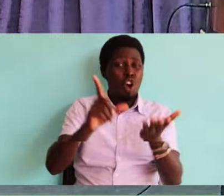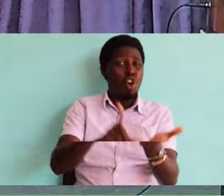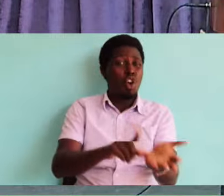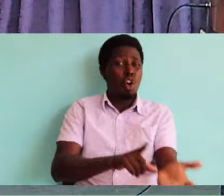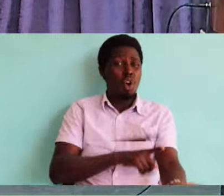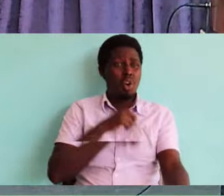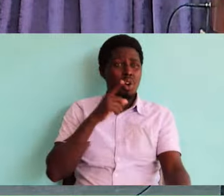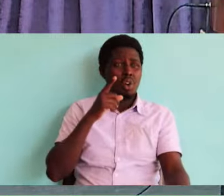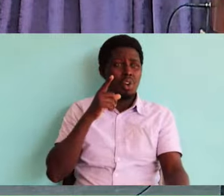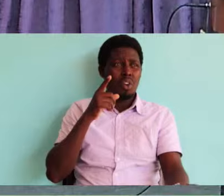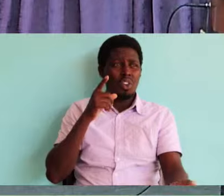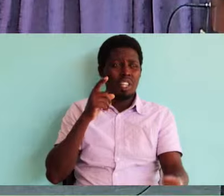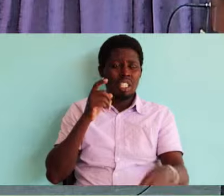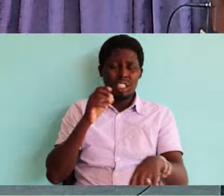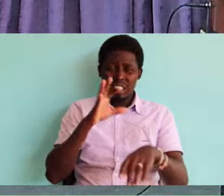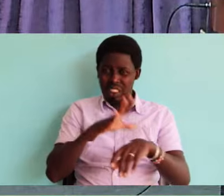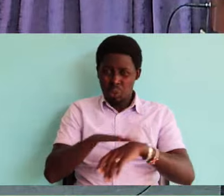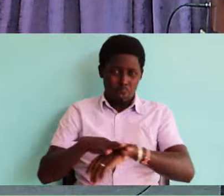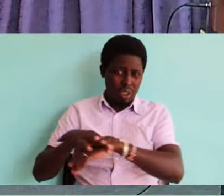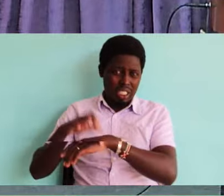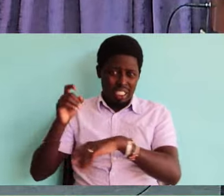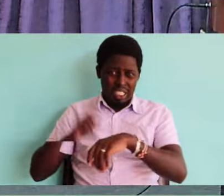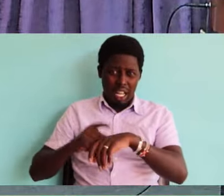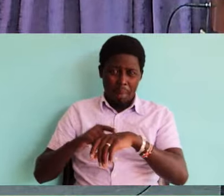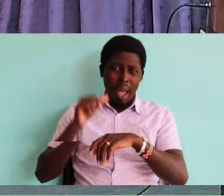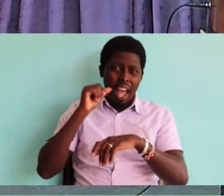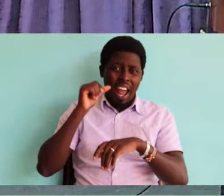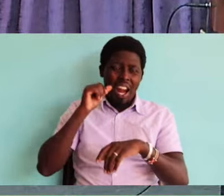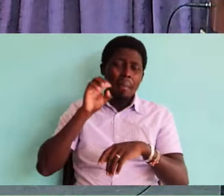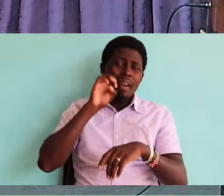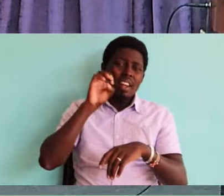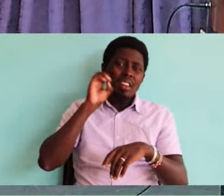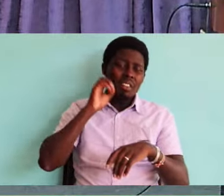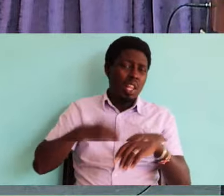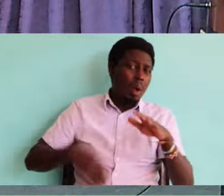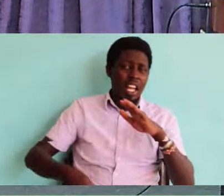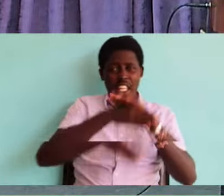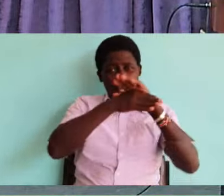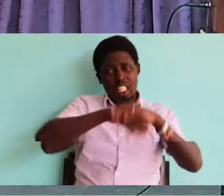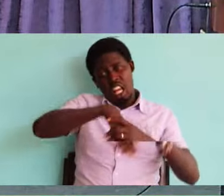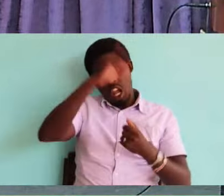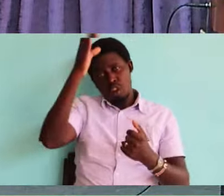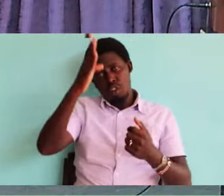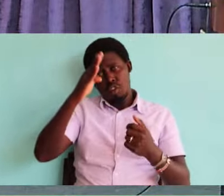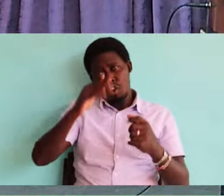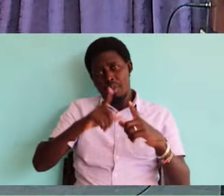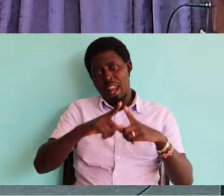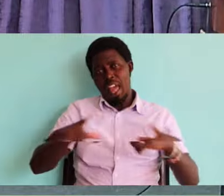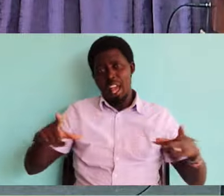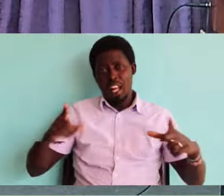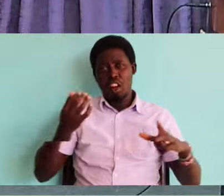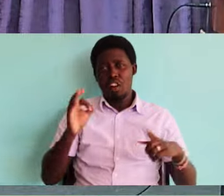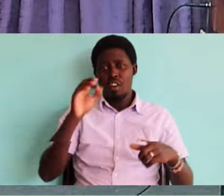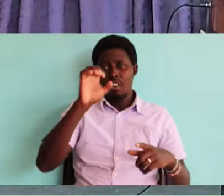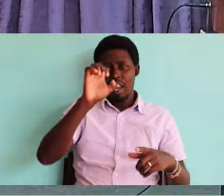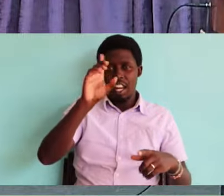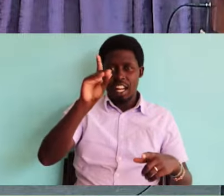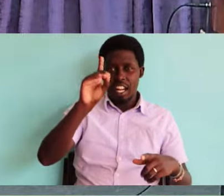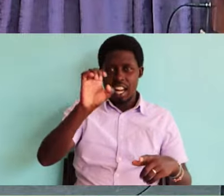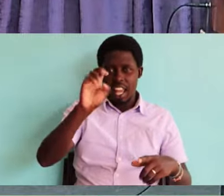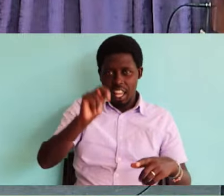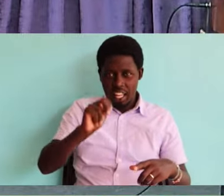Adam and Eve sinned, and they were banished from the Garden of Eden, but that is the context in